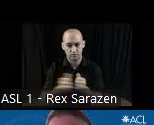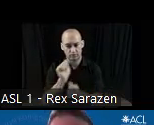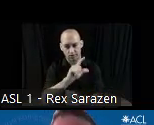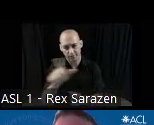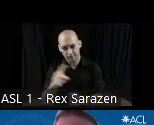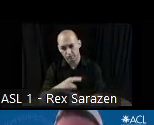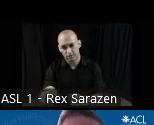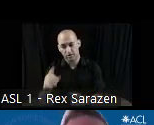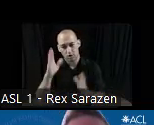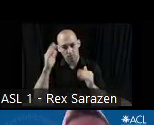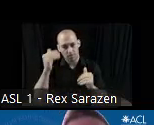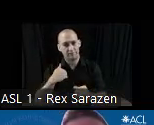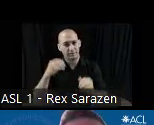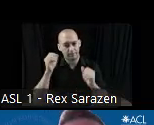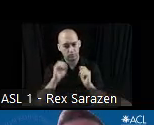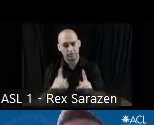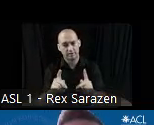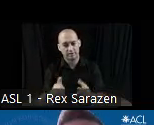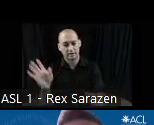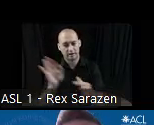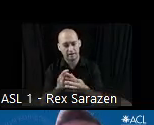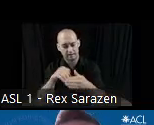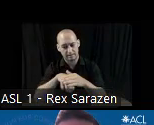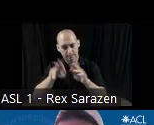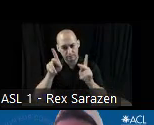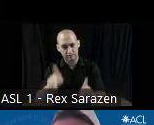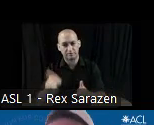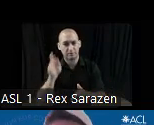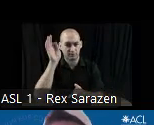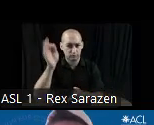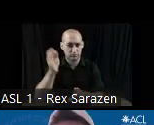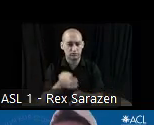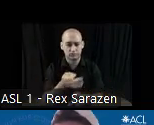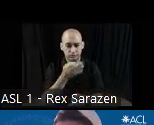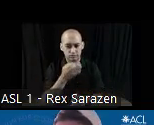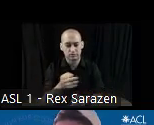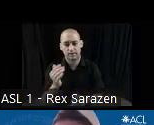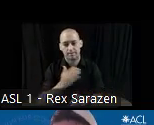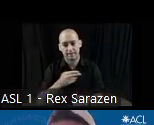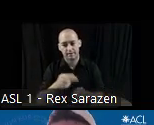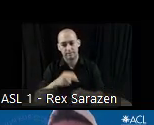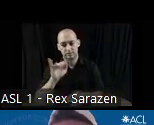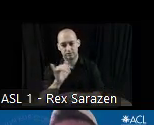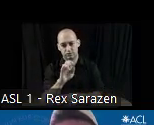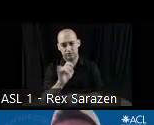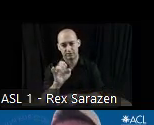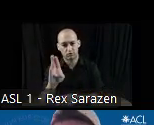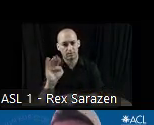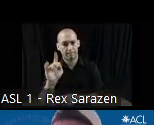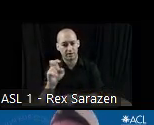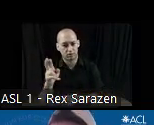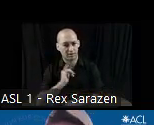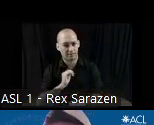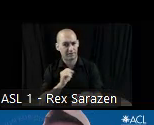have an opportunity to connect in person someday soon. My name is Jennifer Baker, and I serve as an advisor at